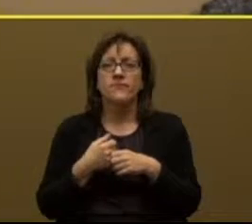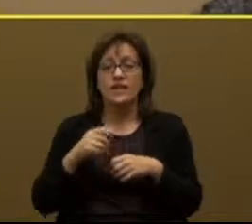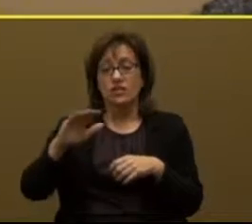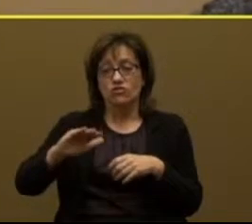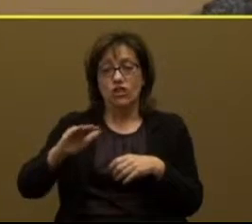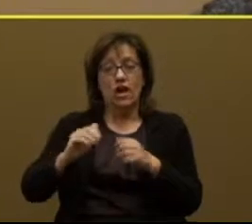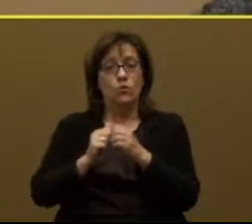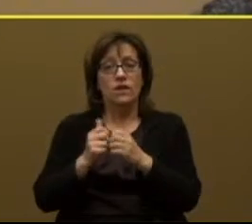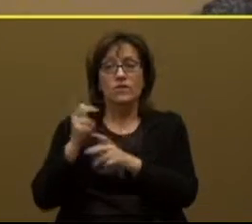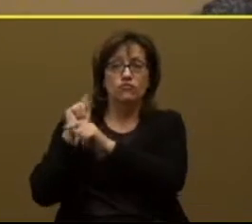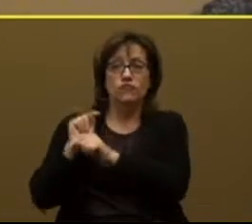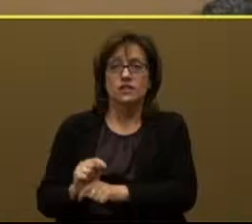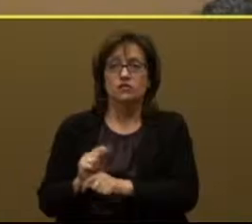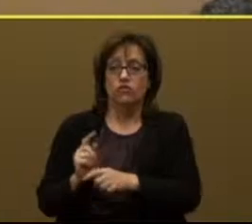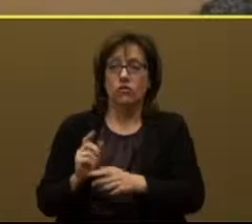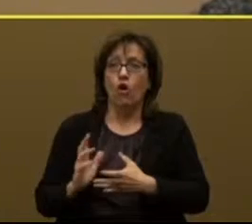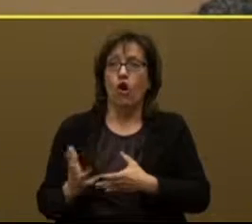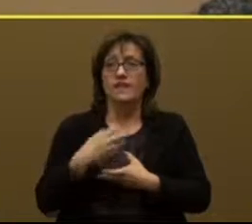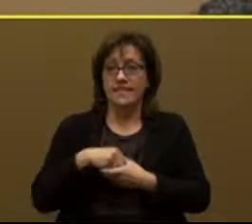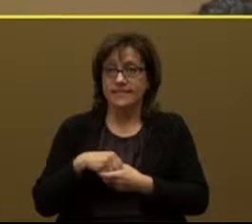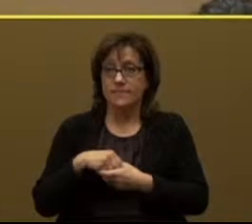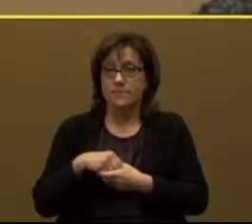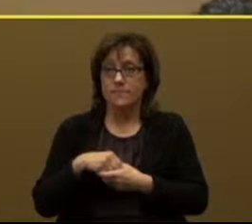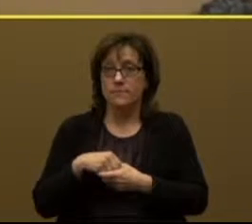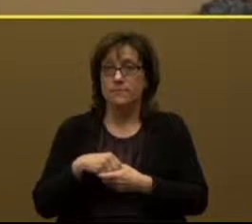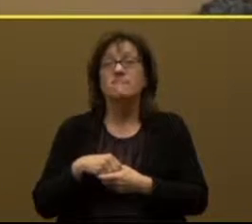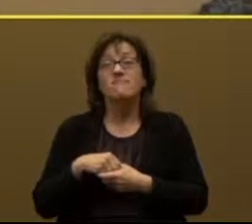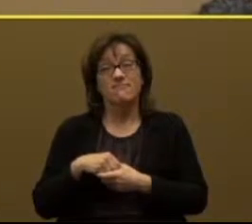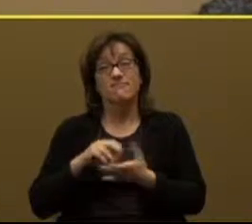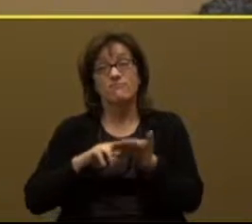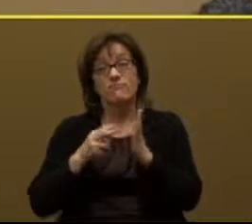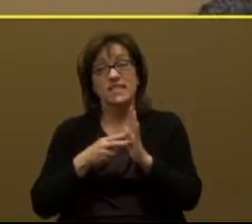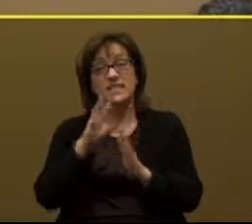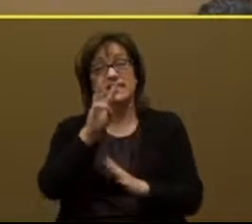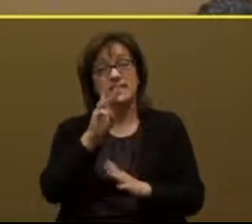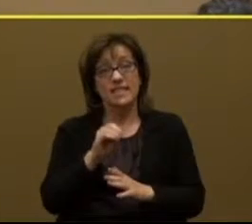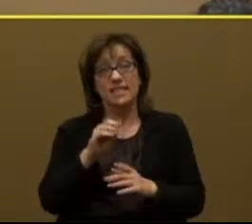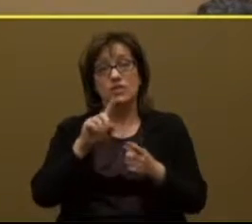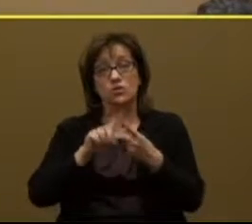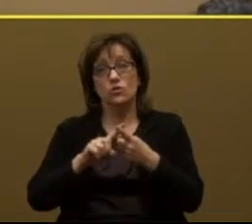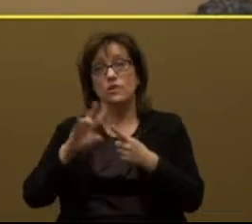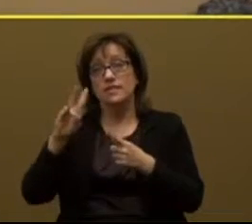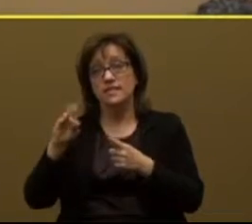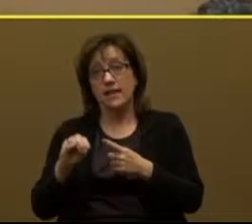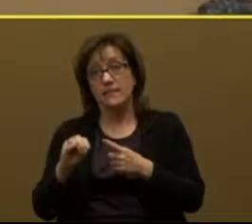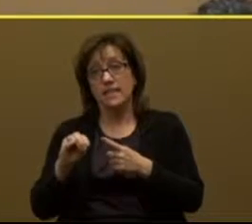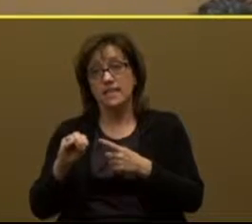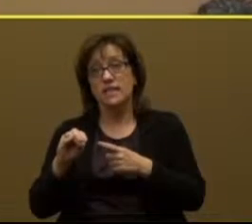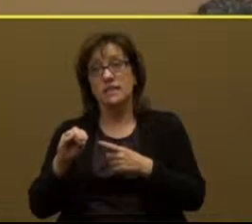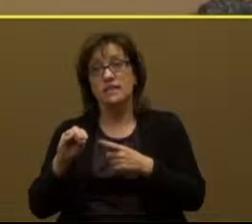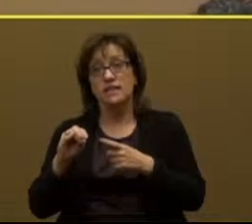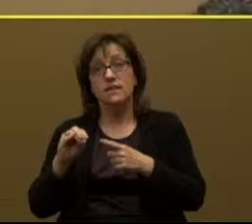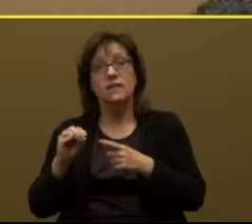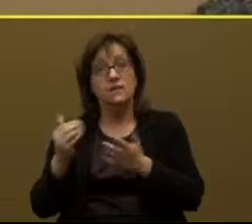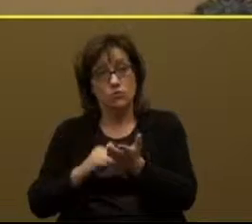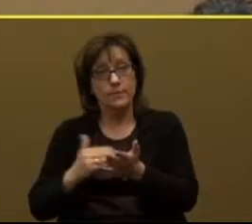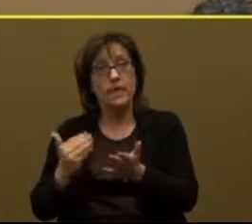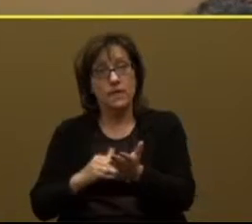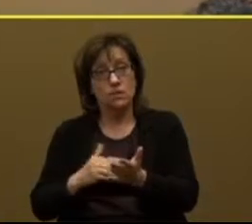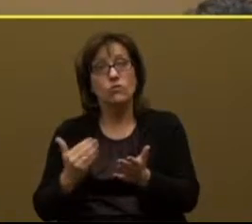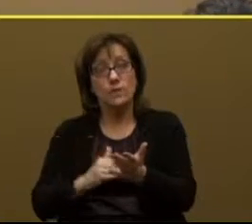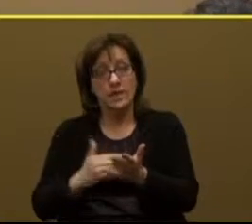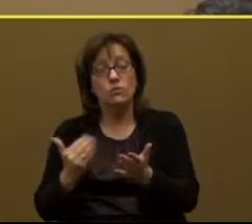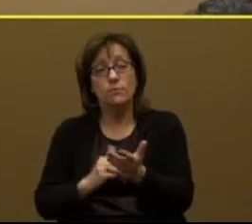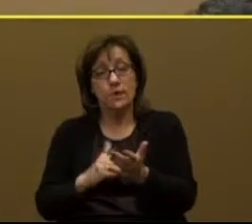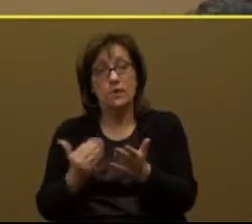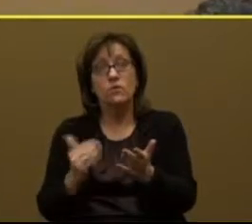traditional autism. We're looking at 60 to 70 trials to get it into the working memory, okay? So look